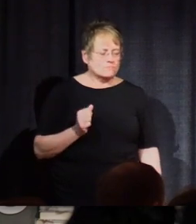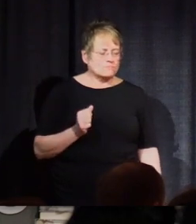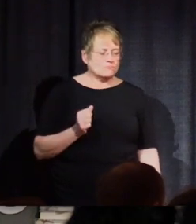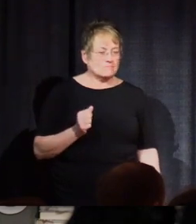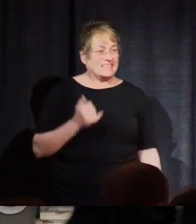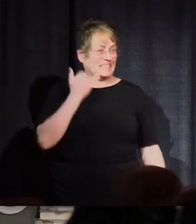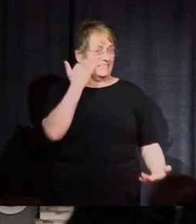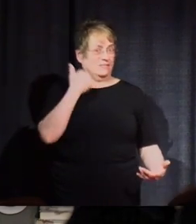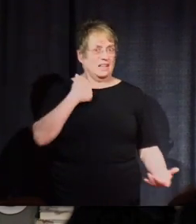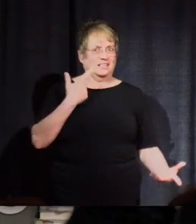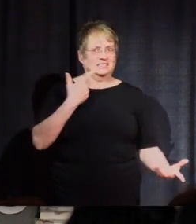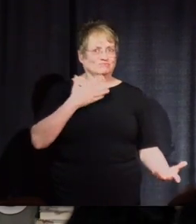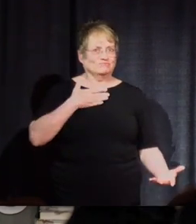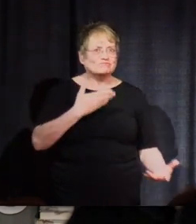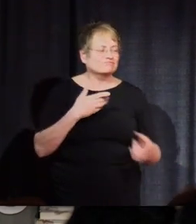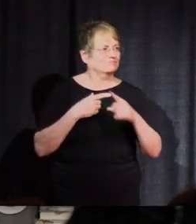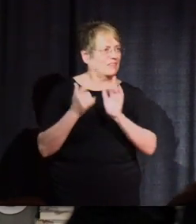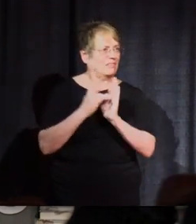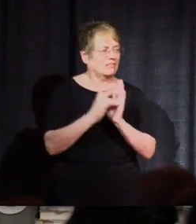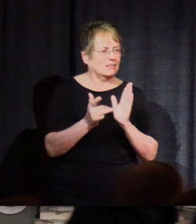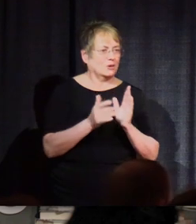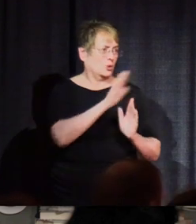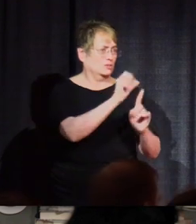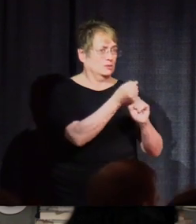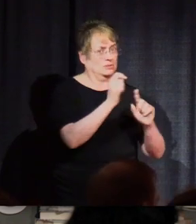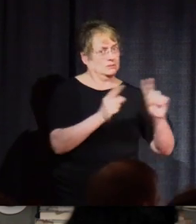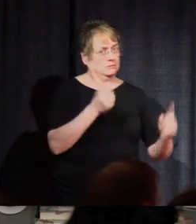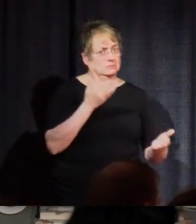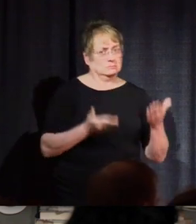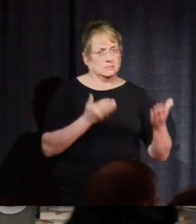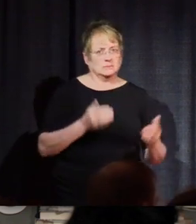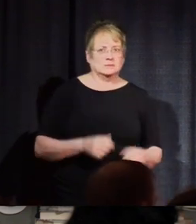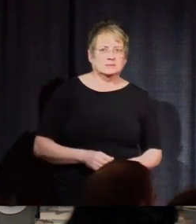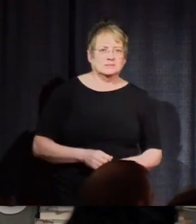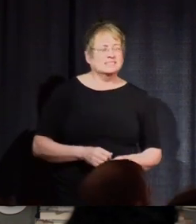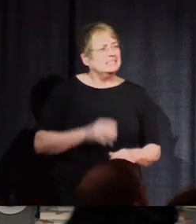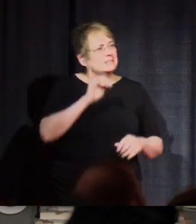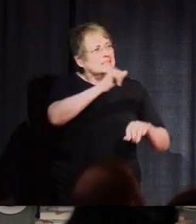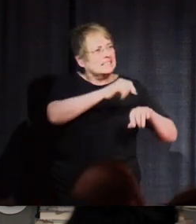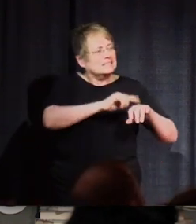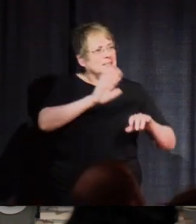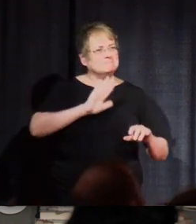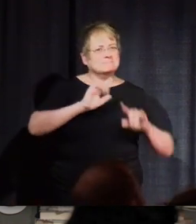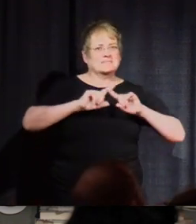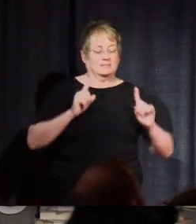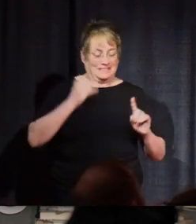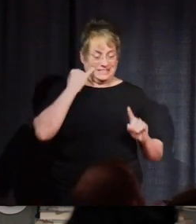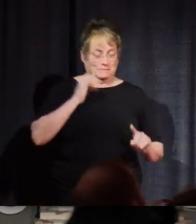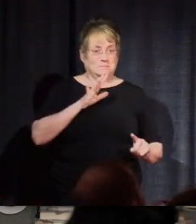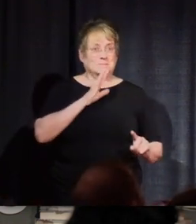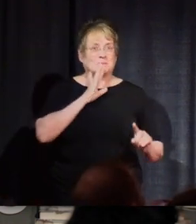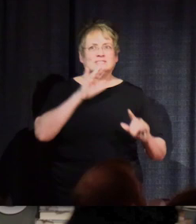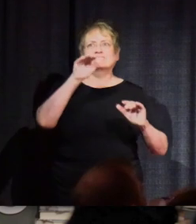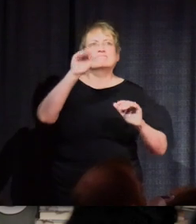perhaps if i had spoken up her situation would have been different but it was a different time and had i spoken